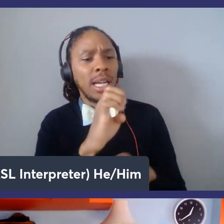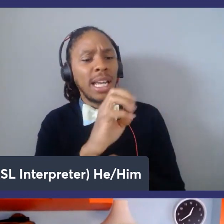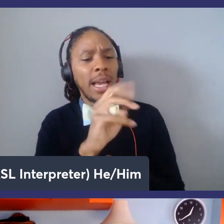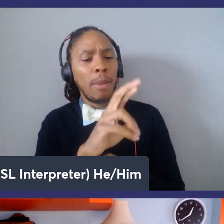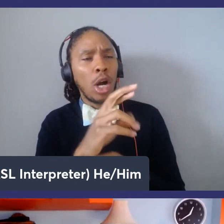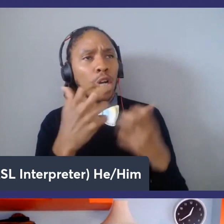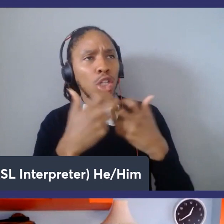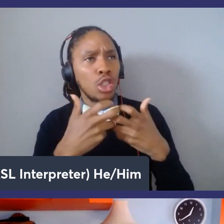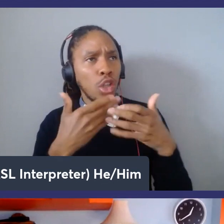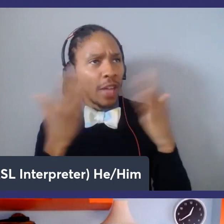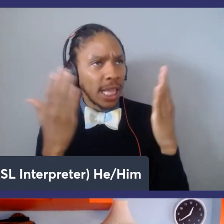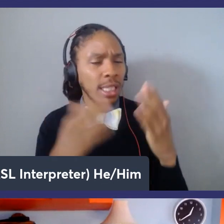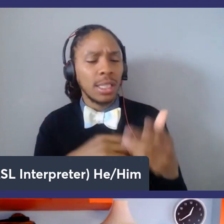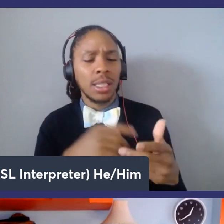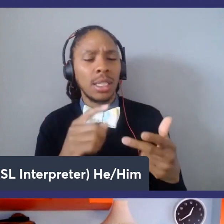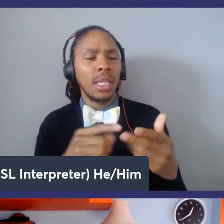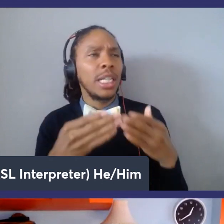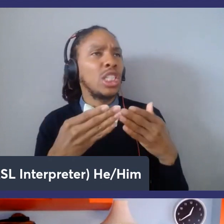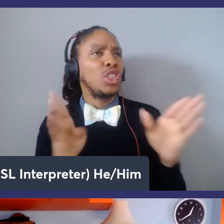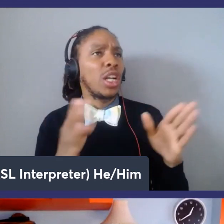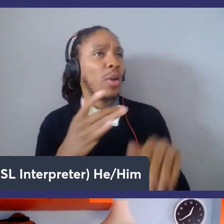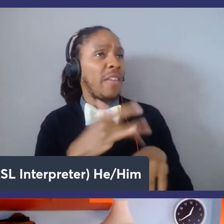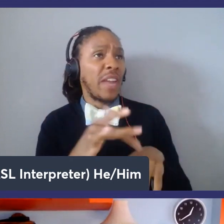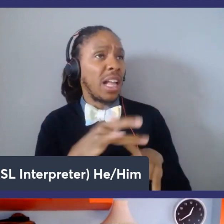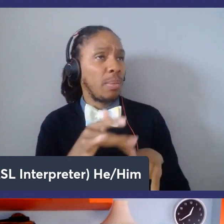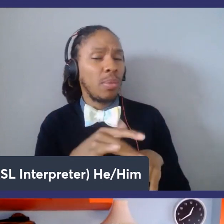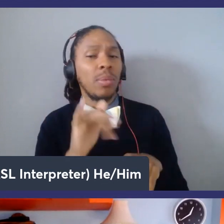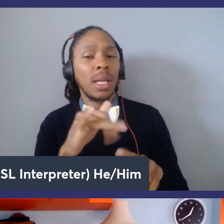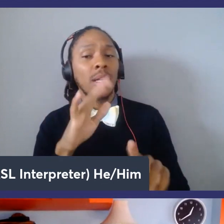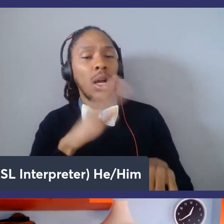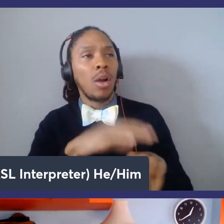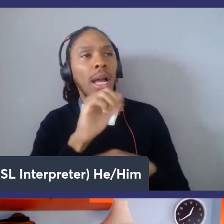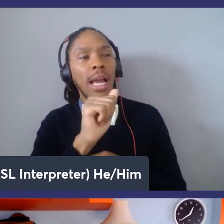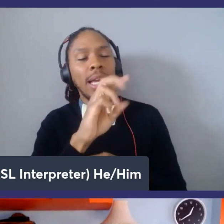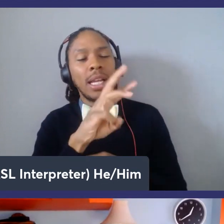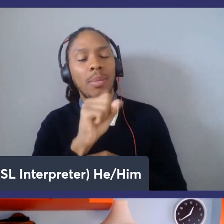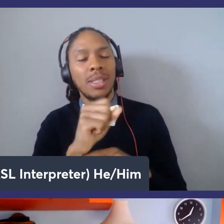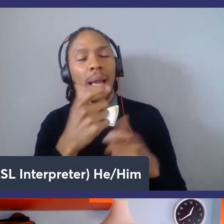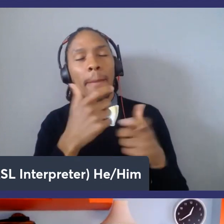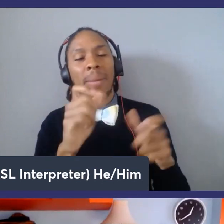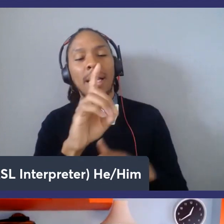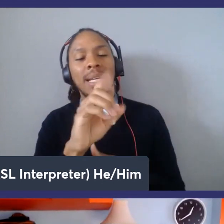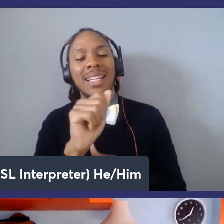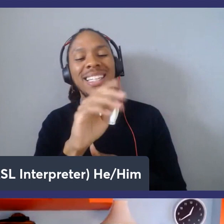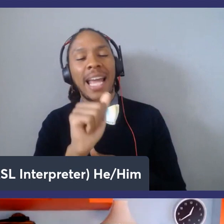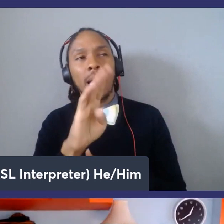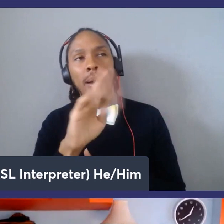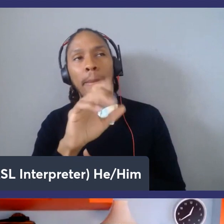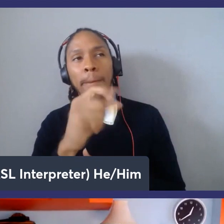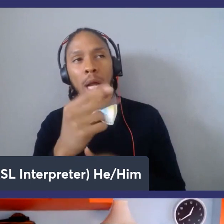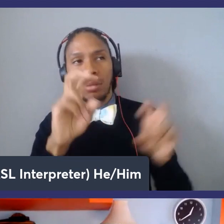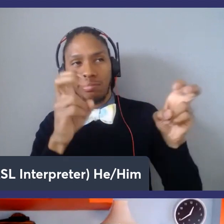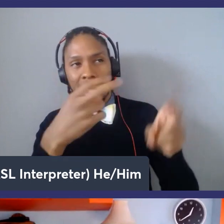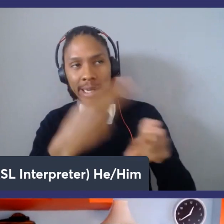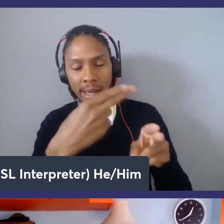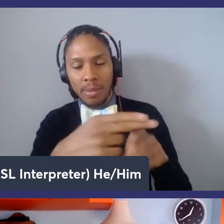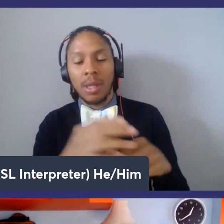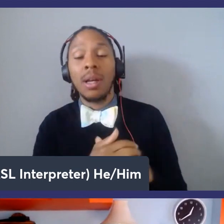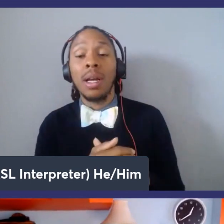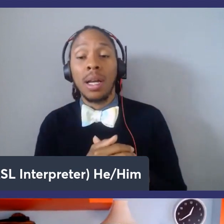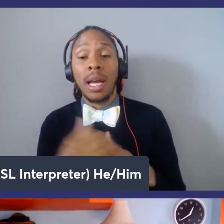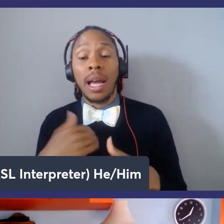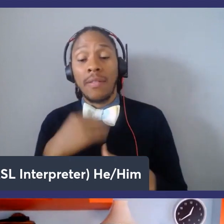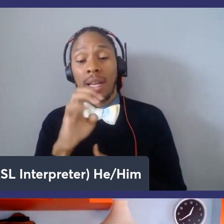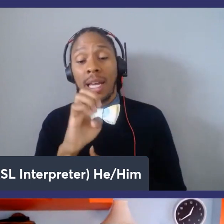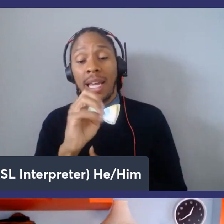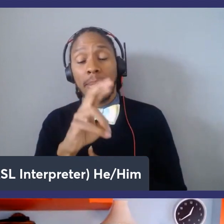Serverless, and it's generally available now. That's on the AWS Big Data blog. So there's that. There's the EMR